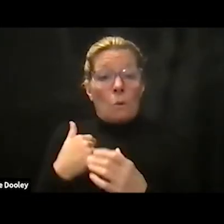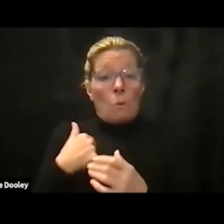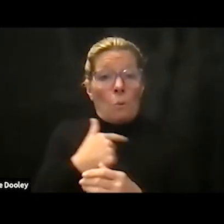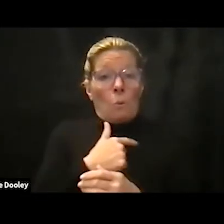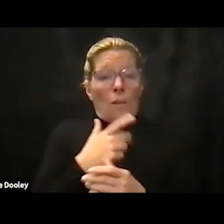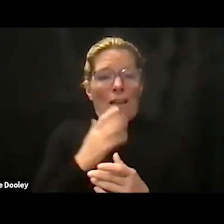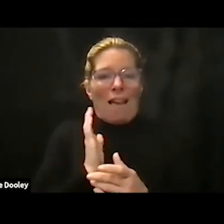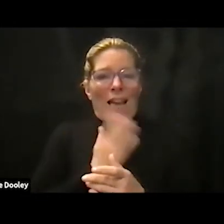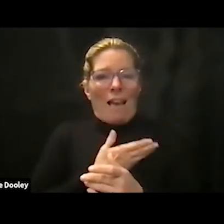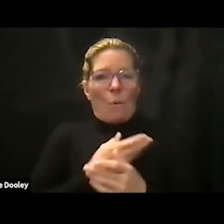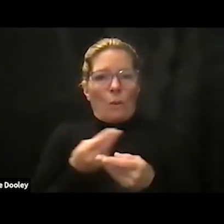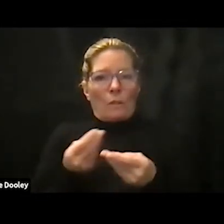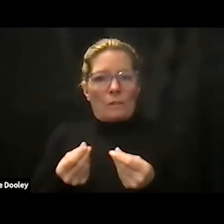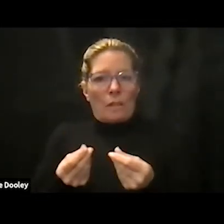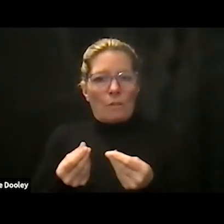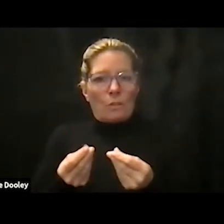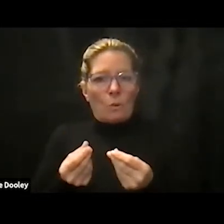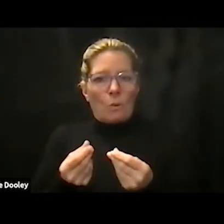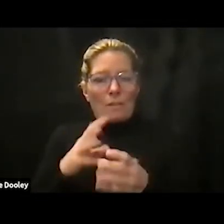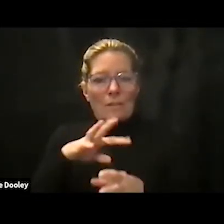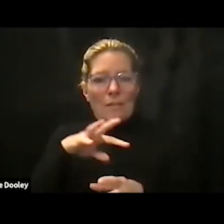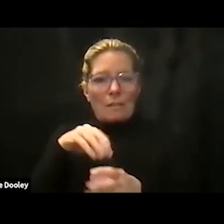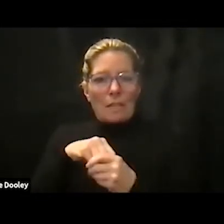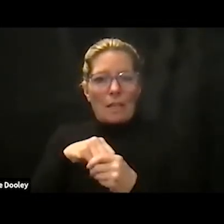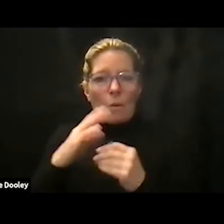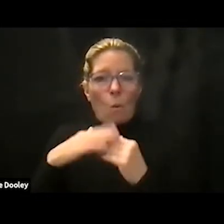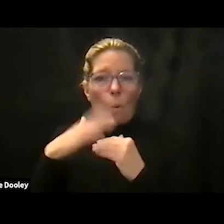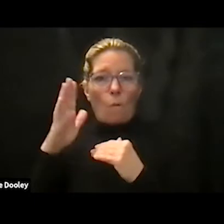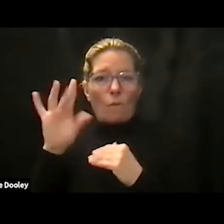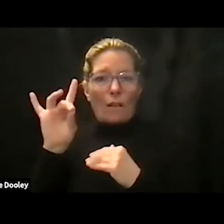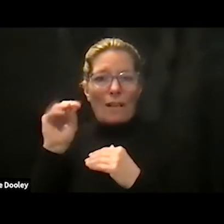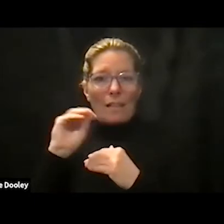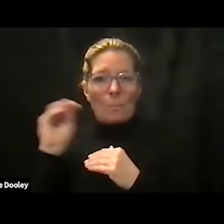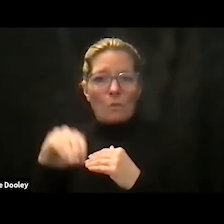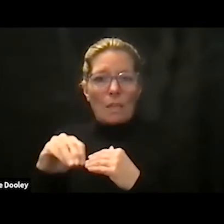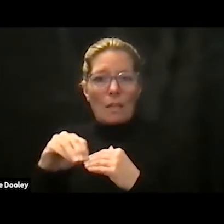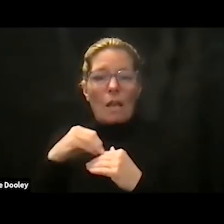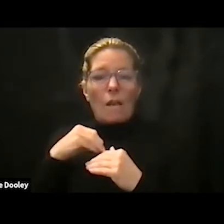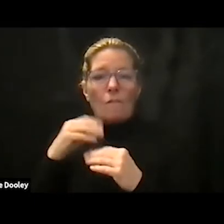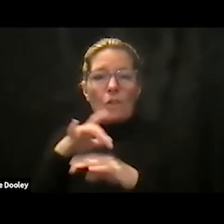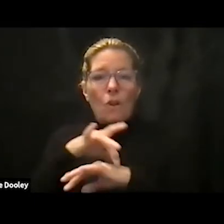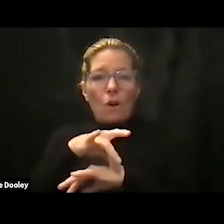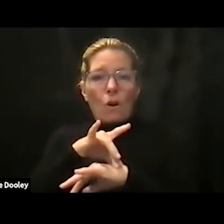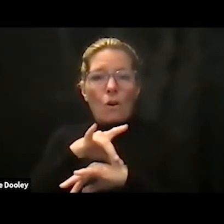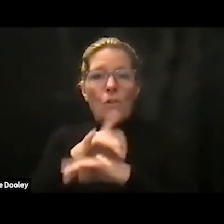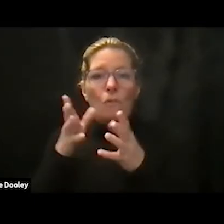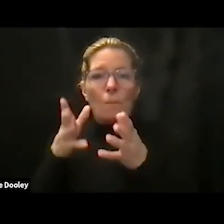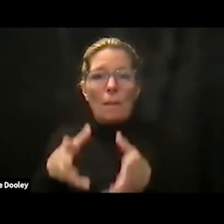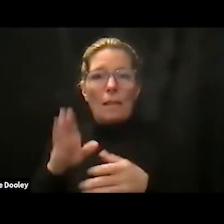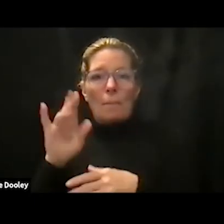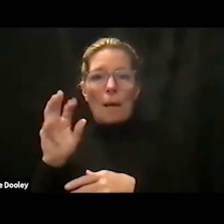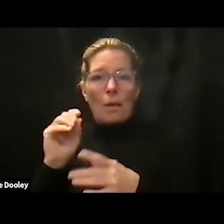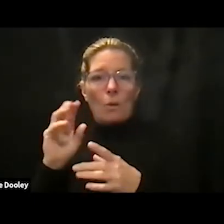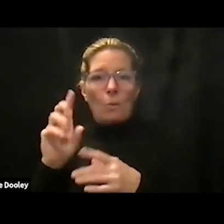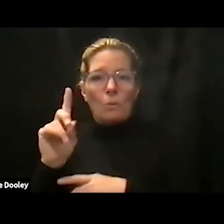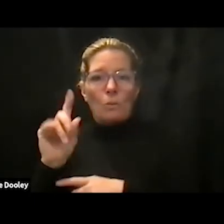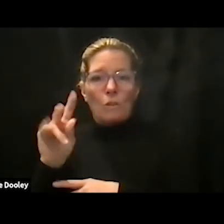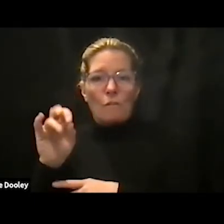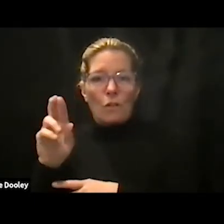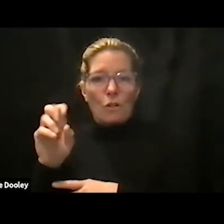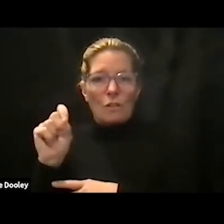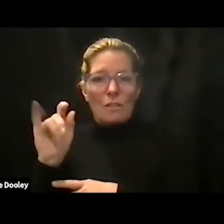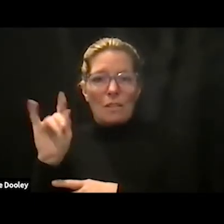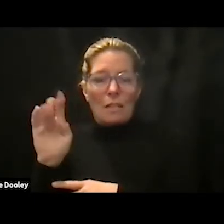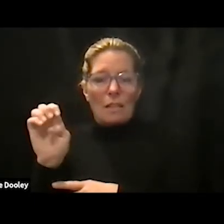our territories contain over 80% of the Earth's remaining biodiversity. And as Loren had mentioned, you know,